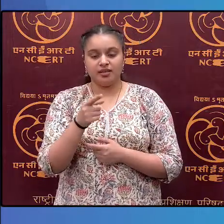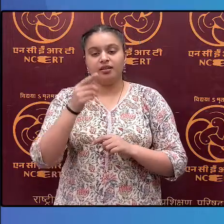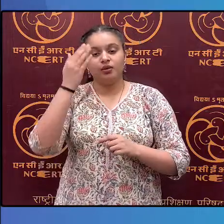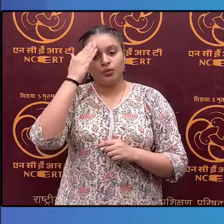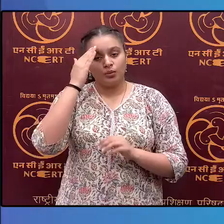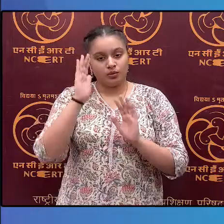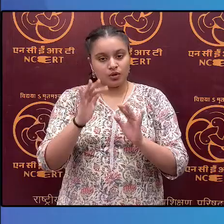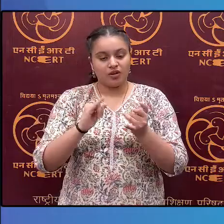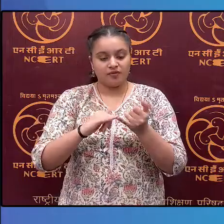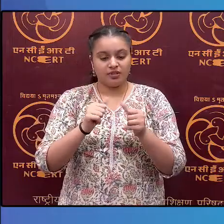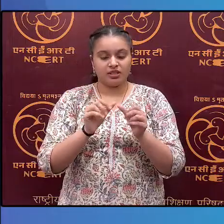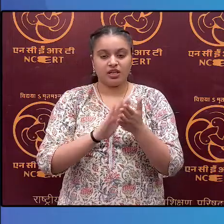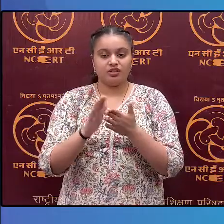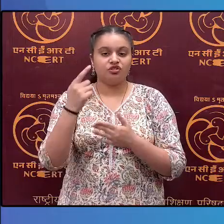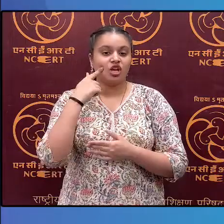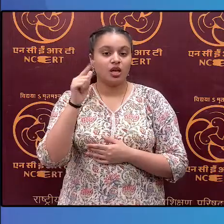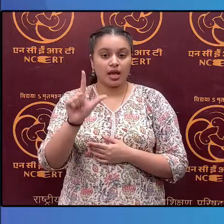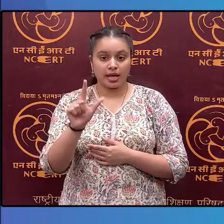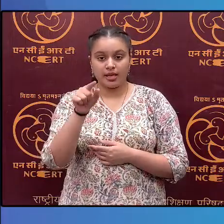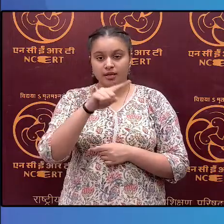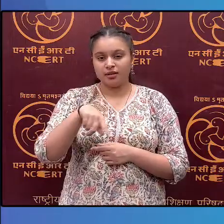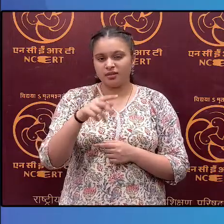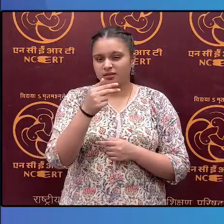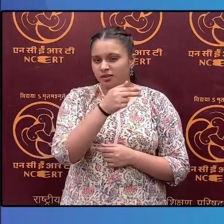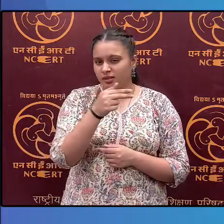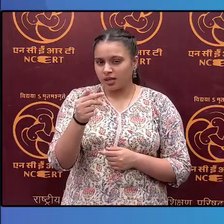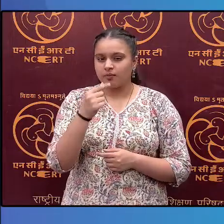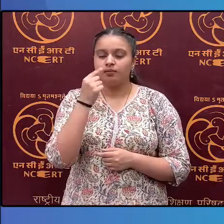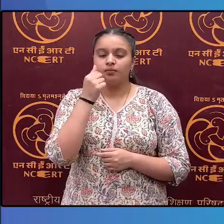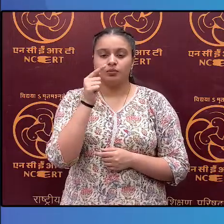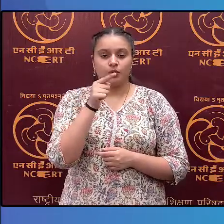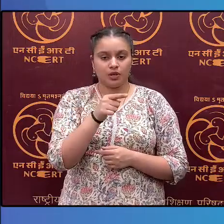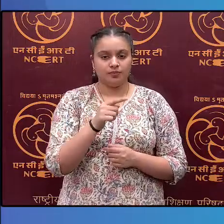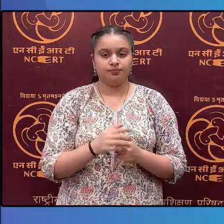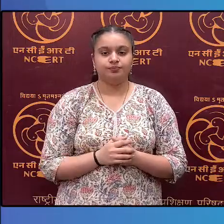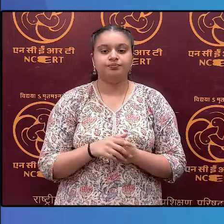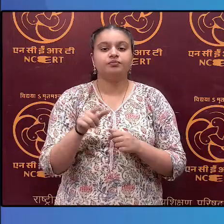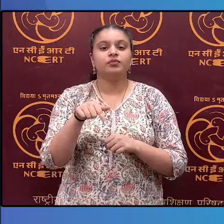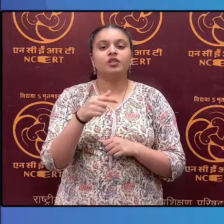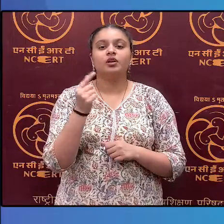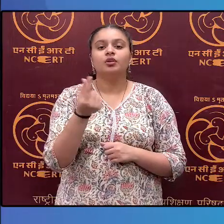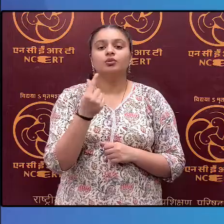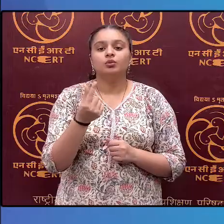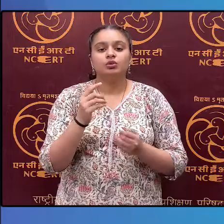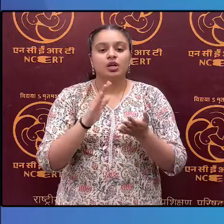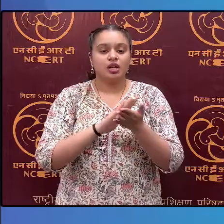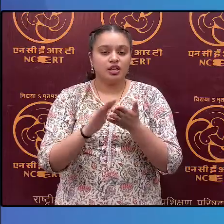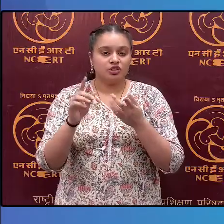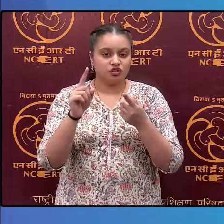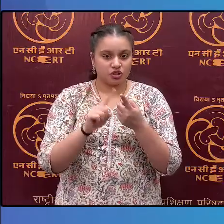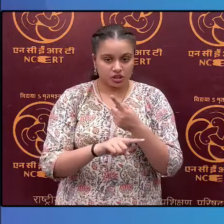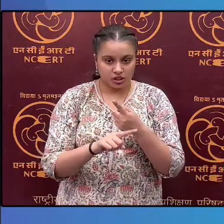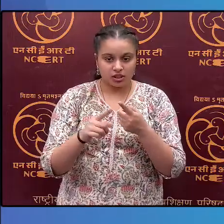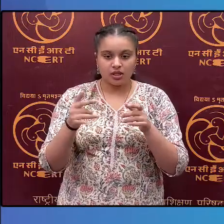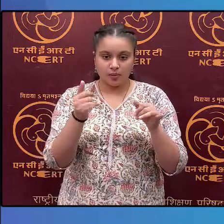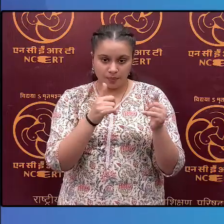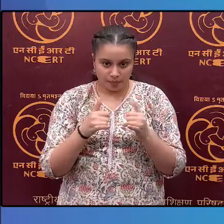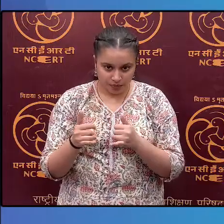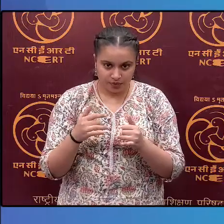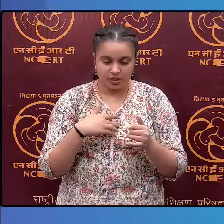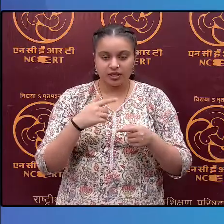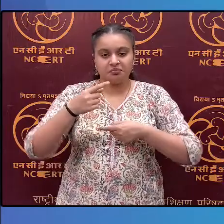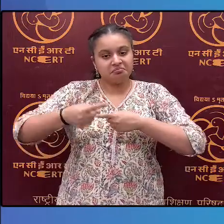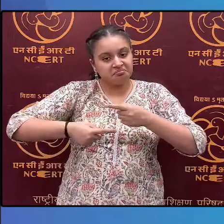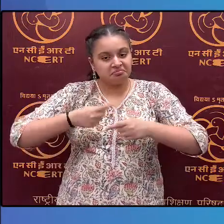know Sahil, we can guess by the name, it is a boy. Yes, so we used he. He plays with it